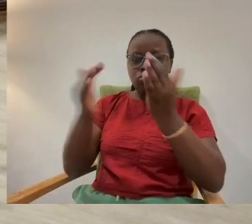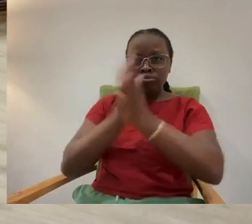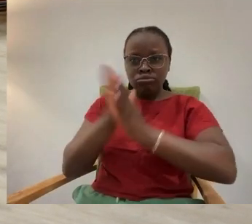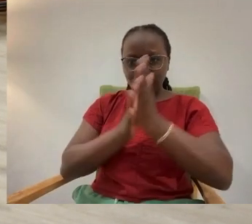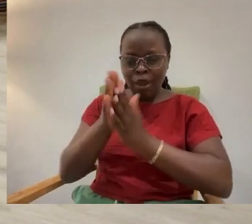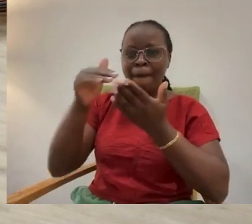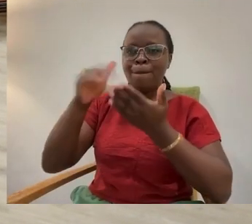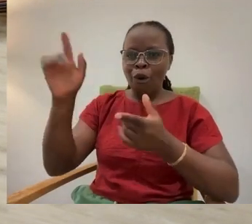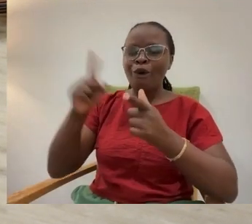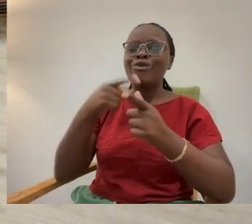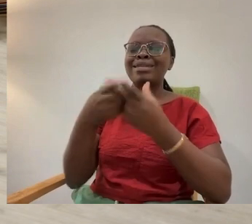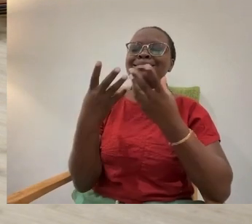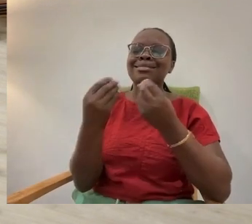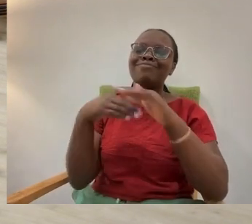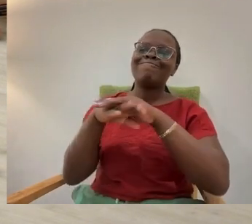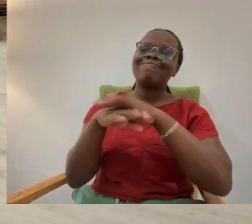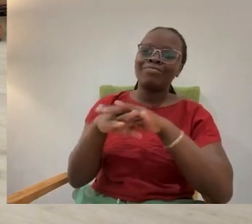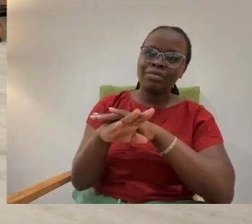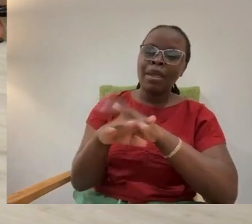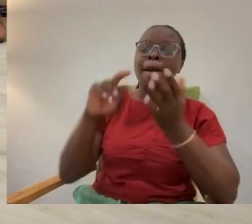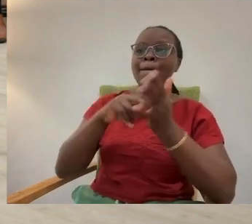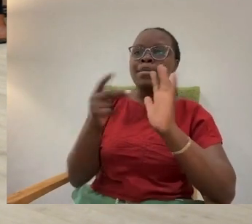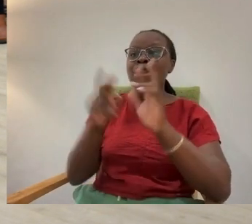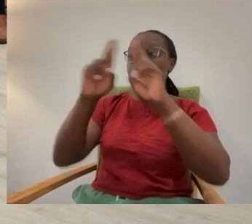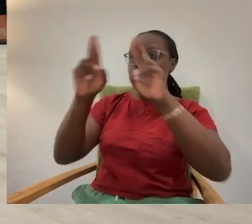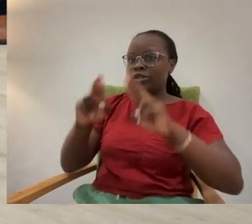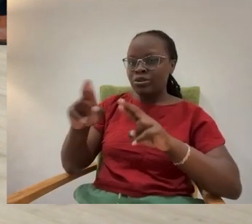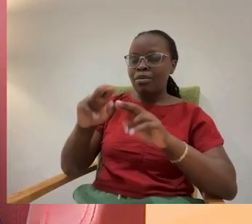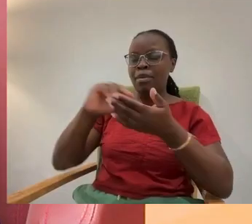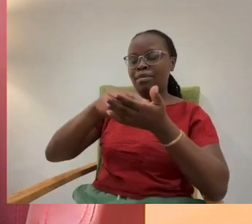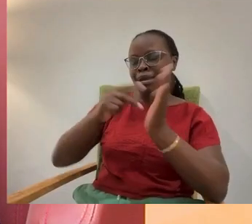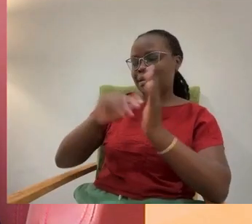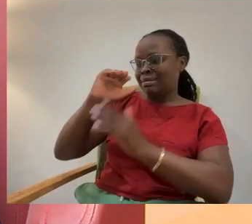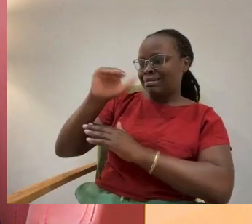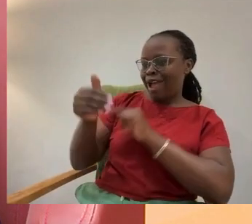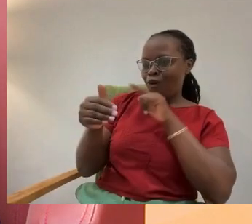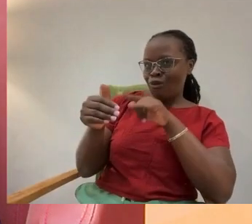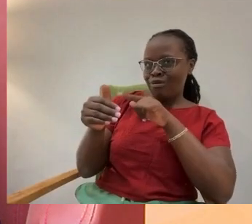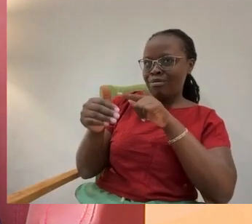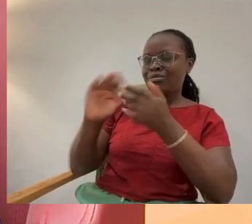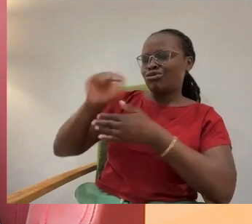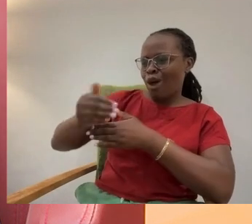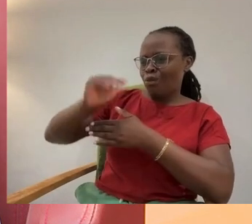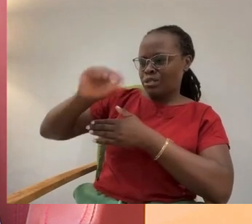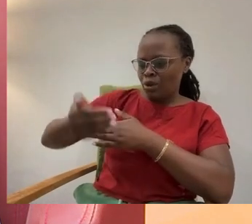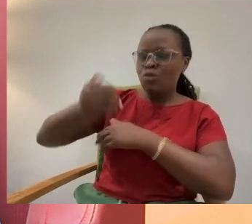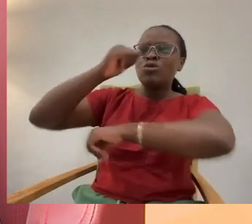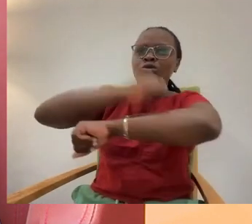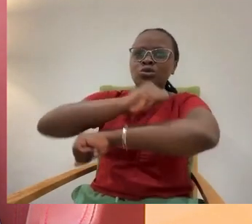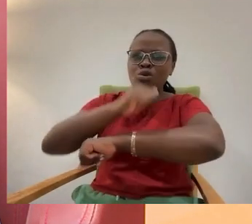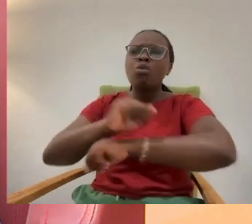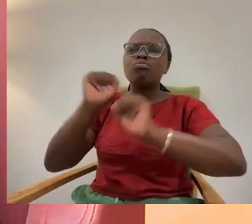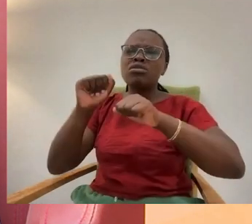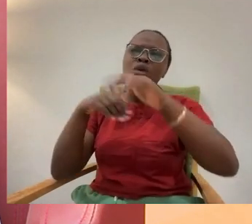also most of them were accessible in different regions. So you find that urban centers, the schools were able